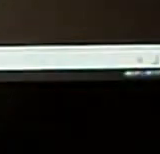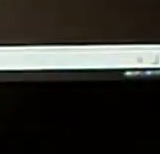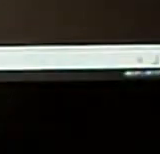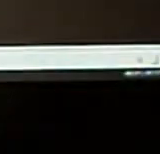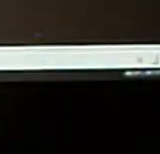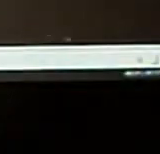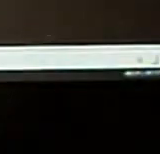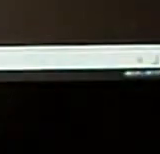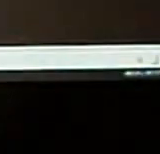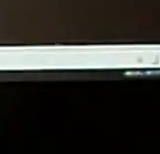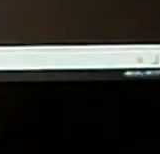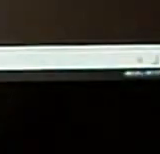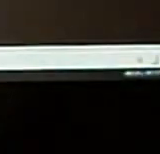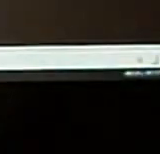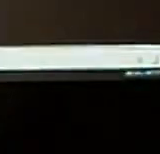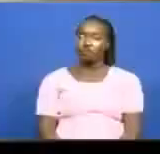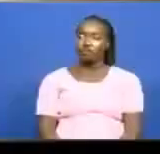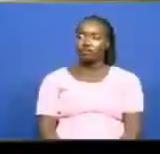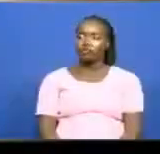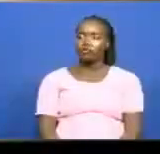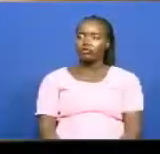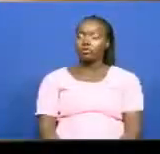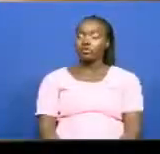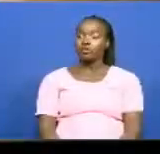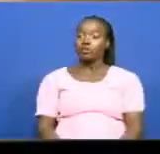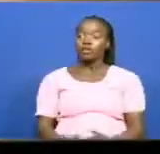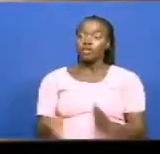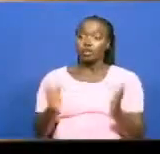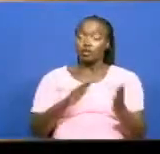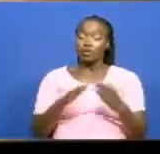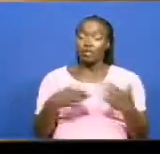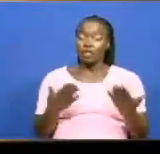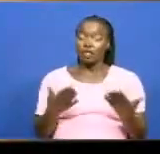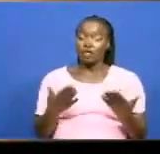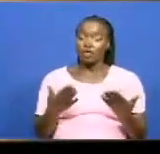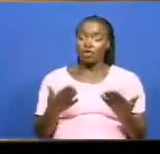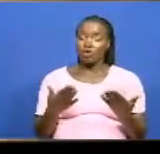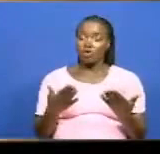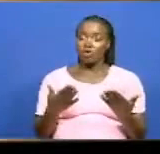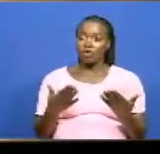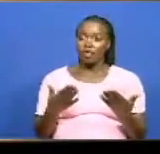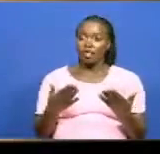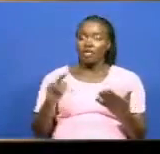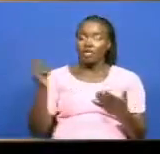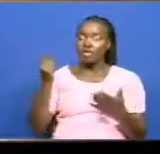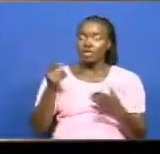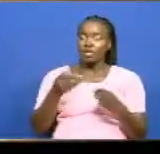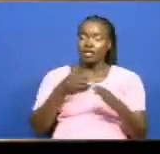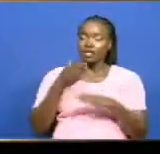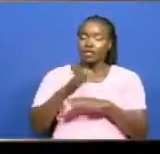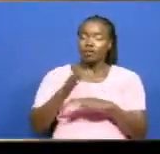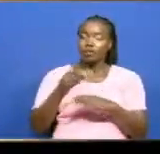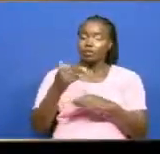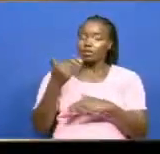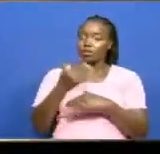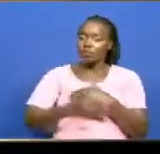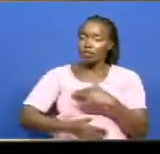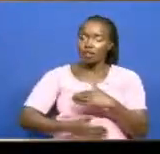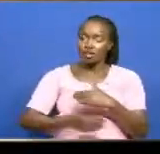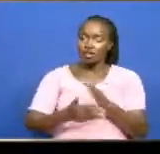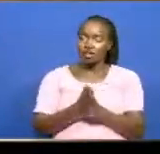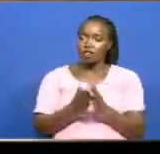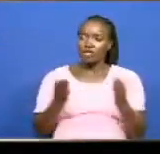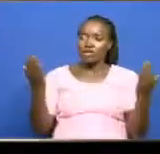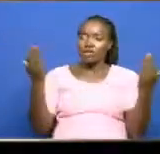It is safe for us to find out how the weather will be in the next 24 hours here in the home country and across the borders. And